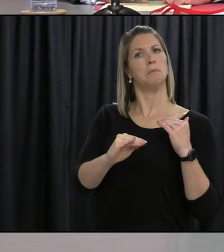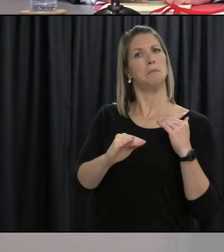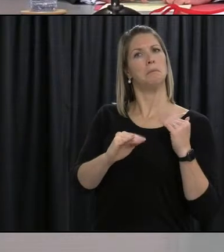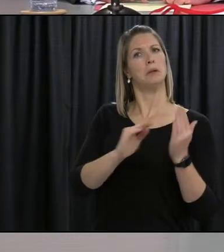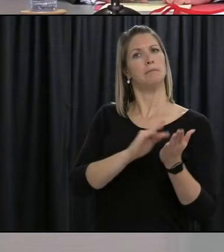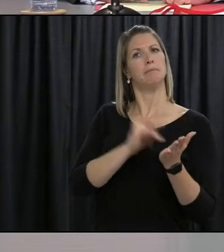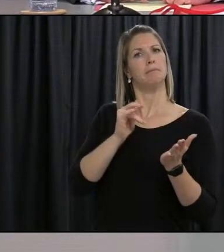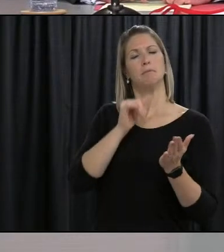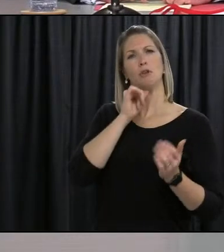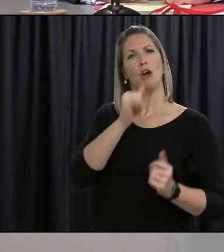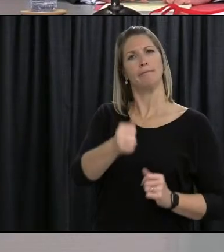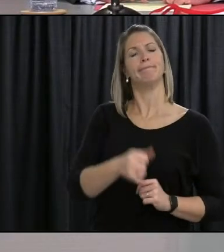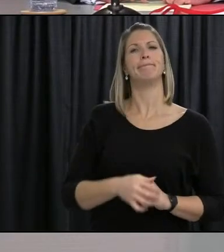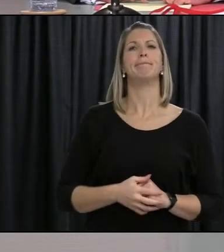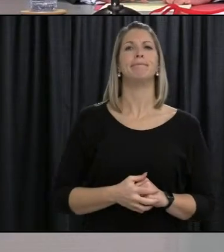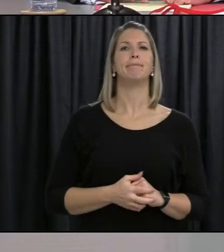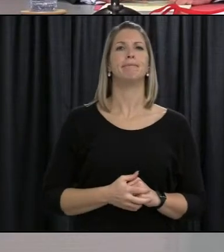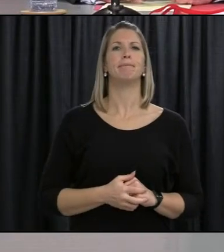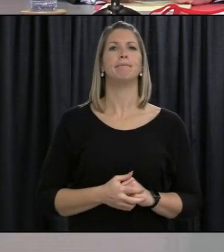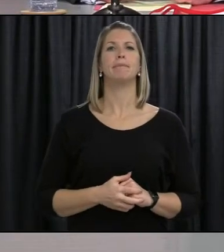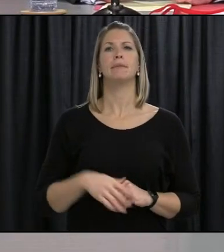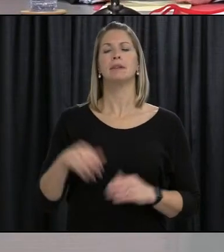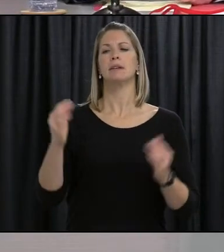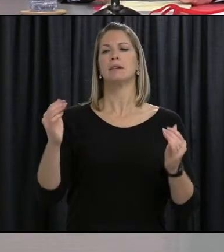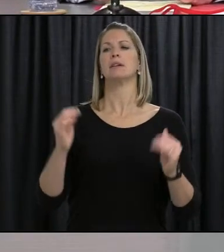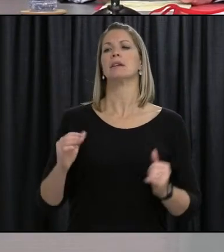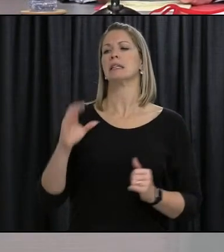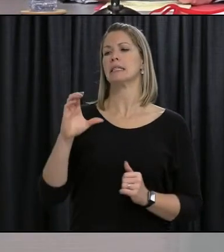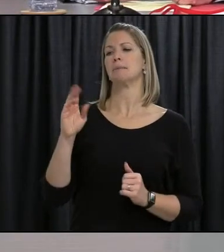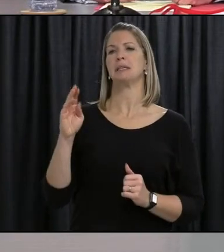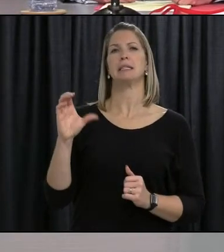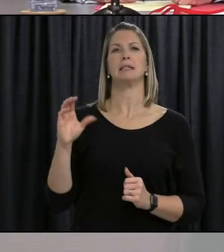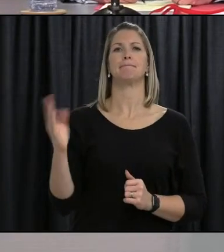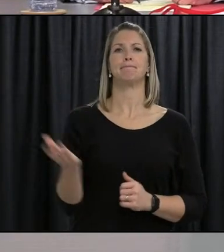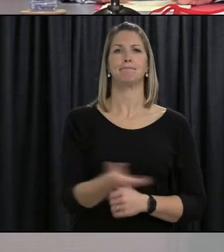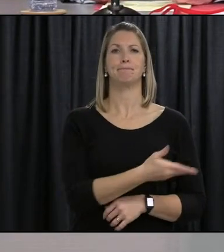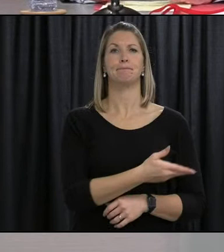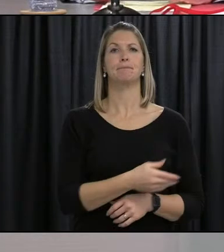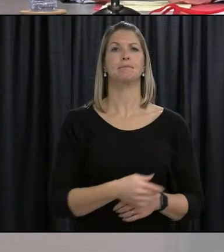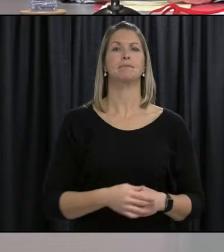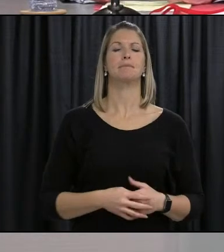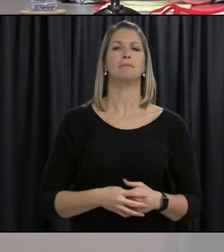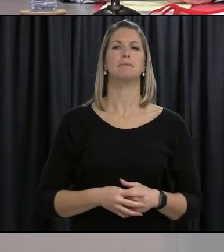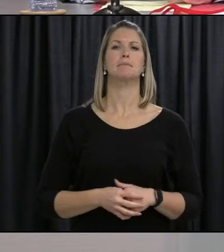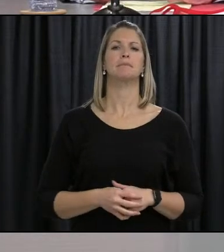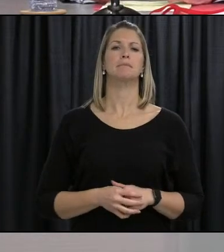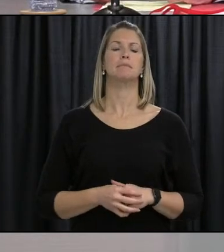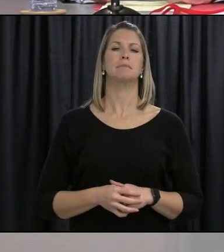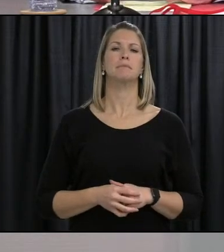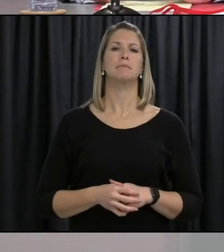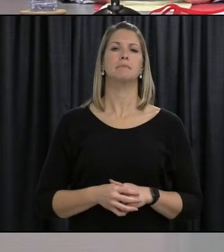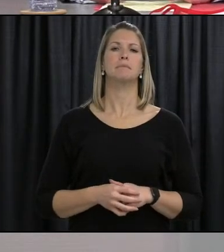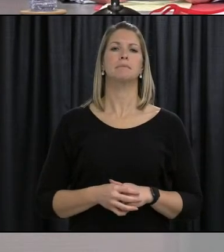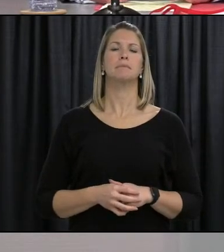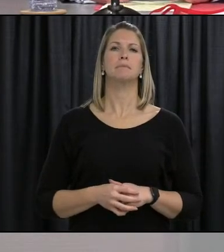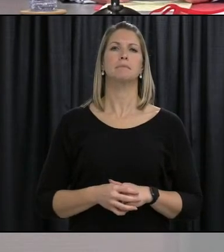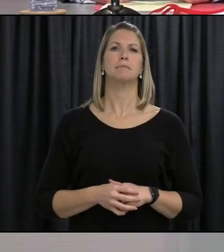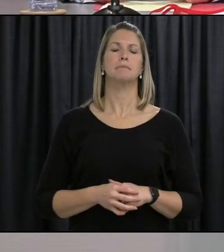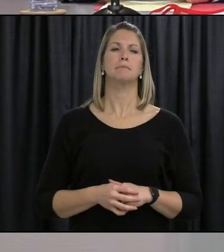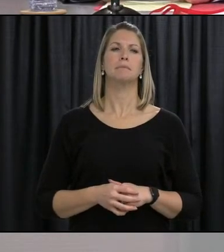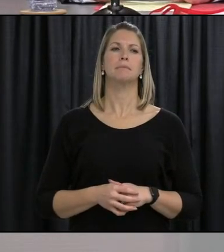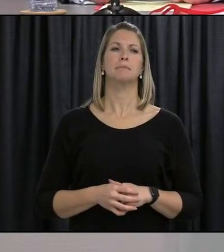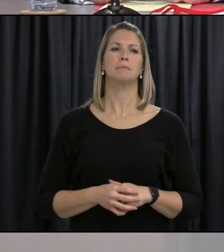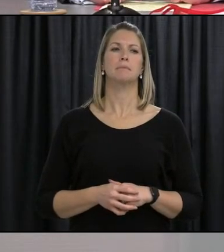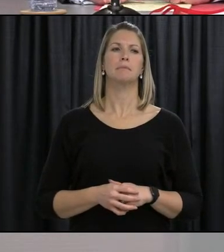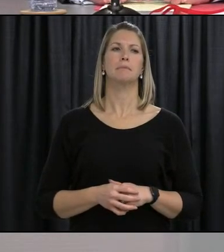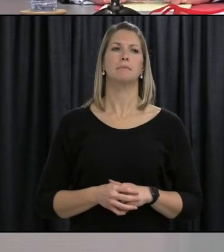Our next questions are from Peter Cowan of CBC News. Please go ahead. looking at the statistics of when people